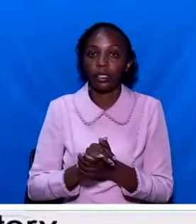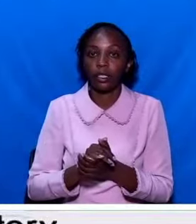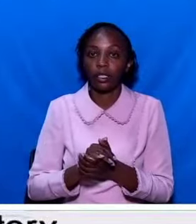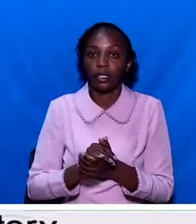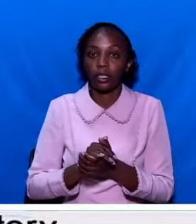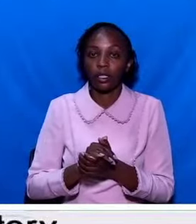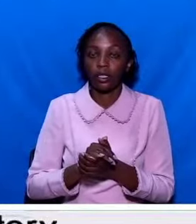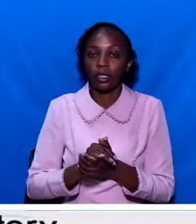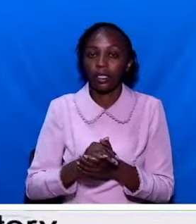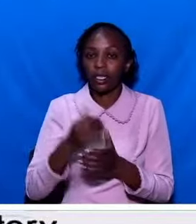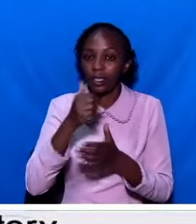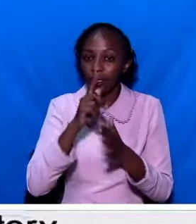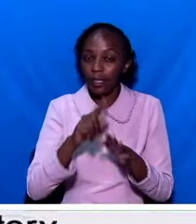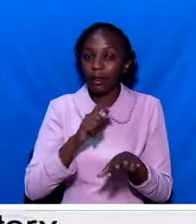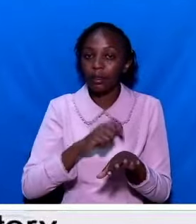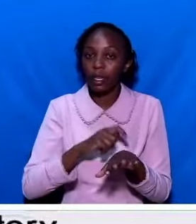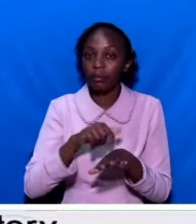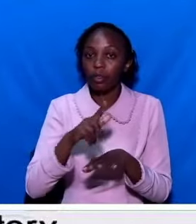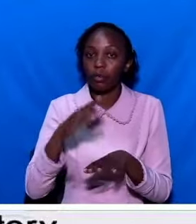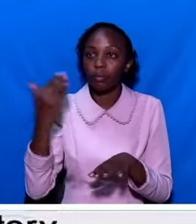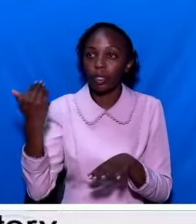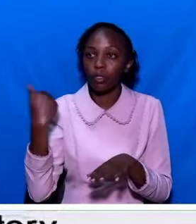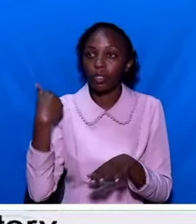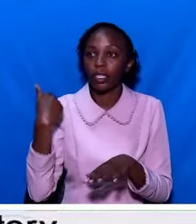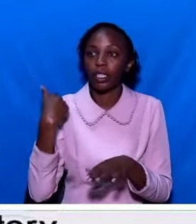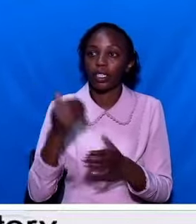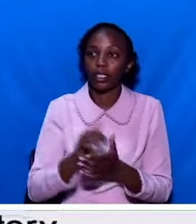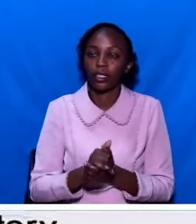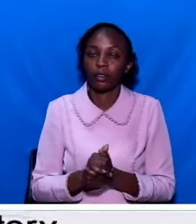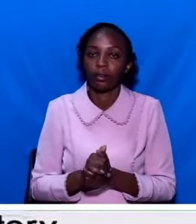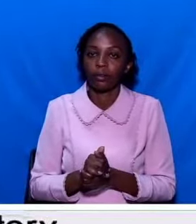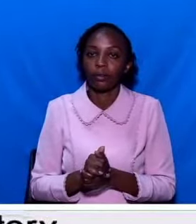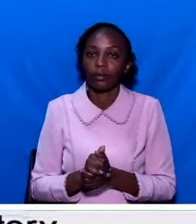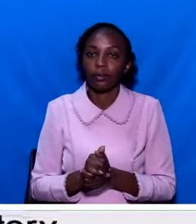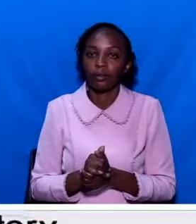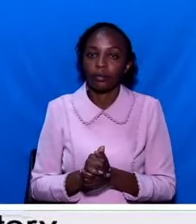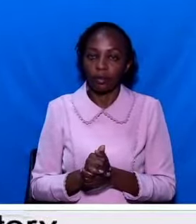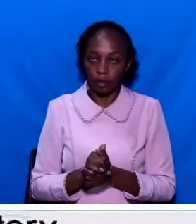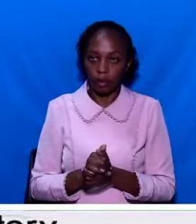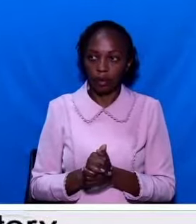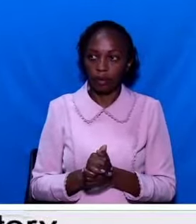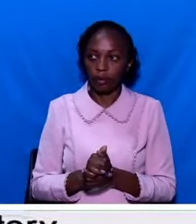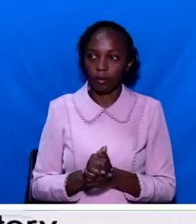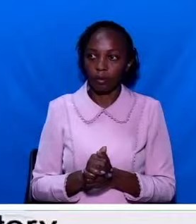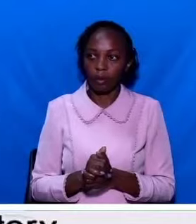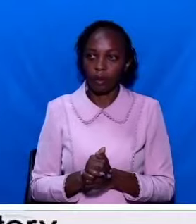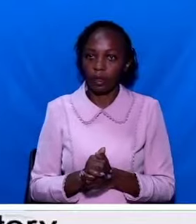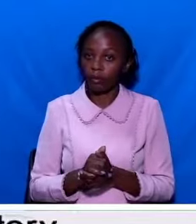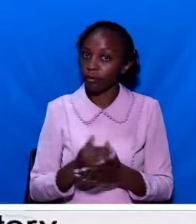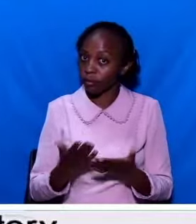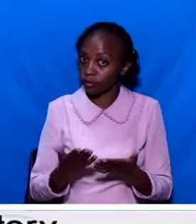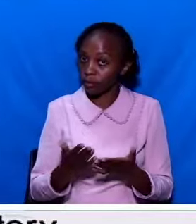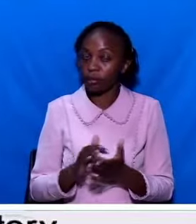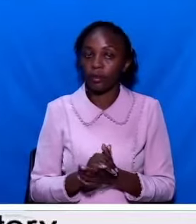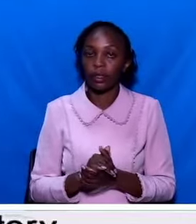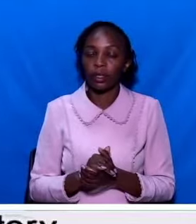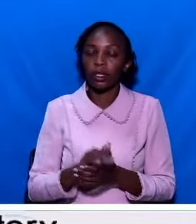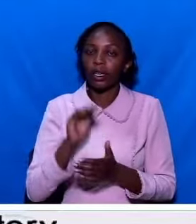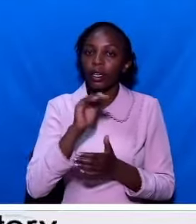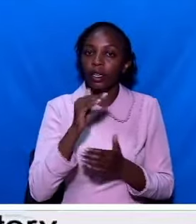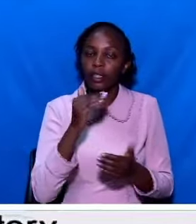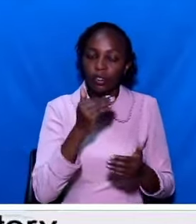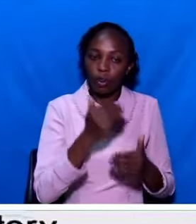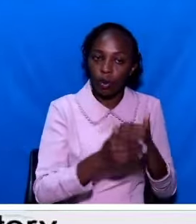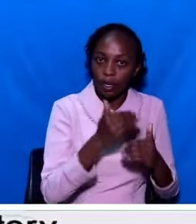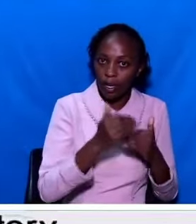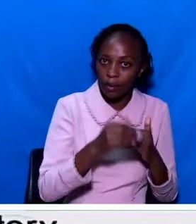Have you ever been chomewa, for lack of a better word, umechomewa? Hello? Ask your neighbor, umechomewa?